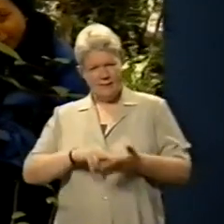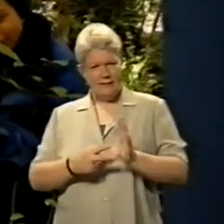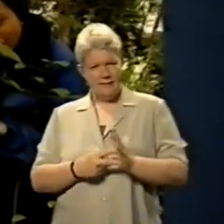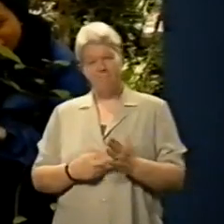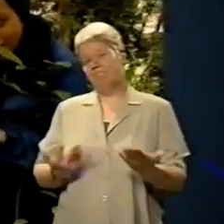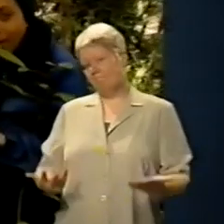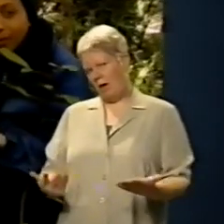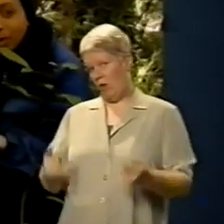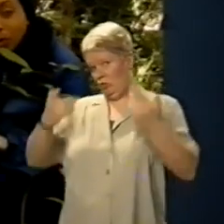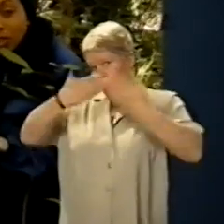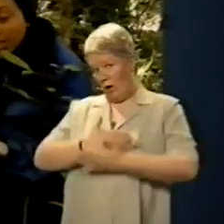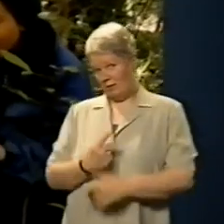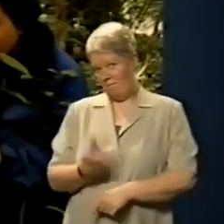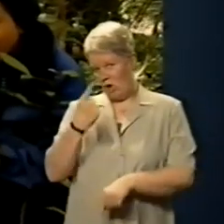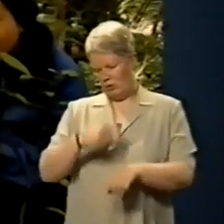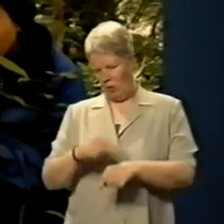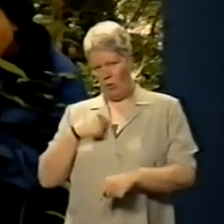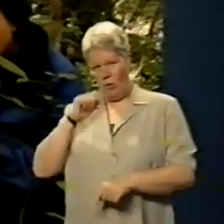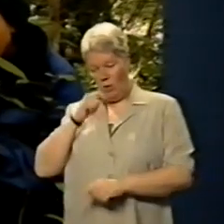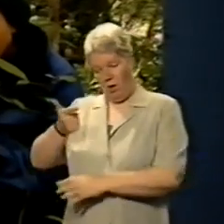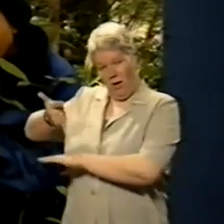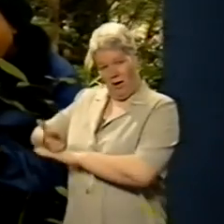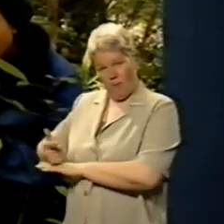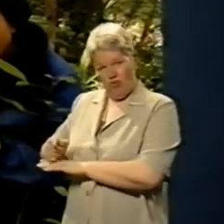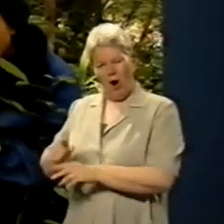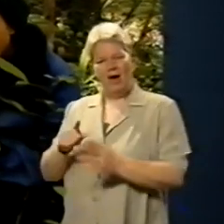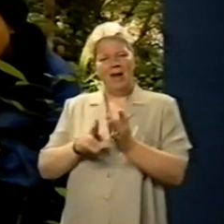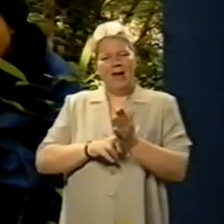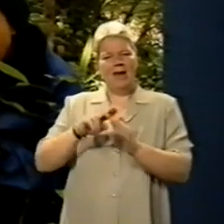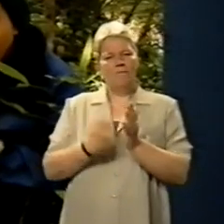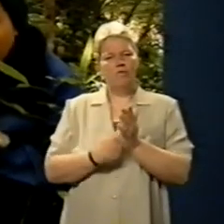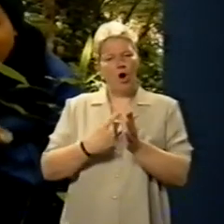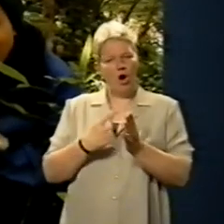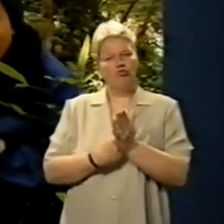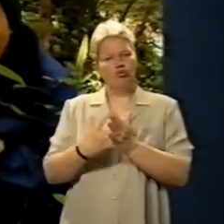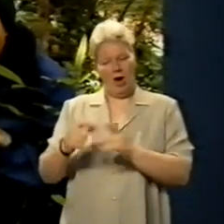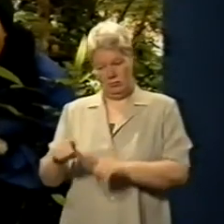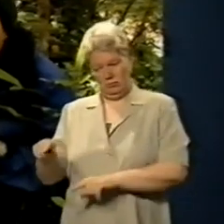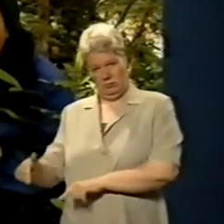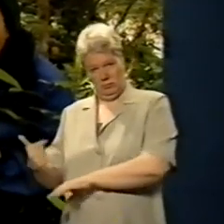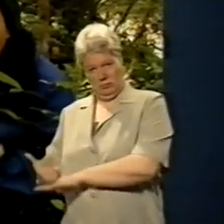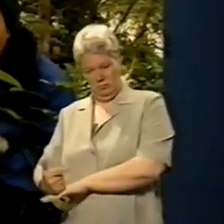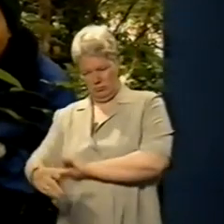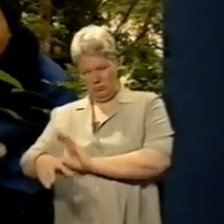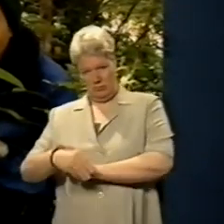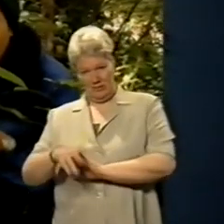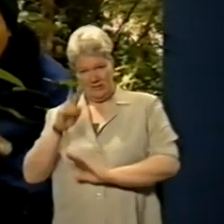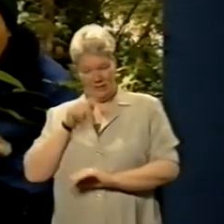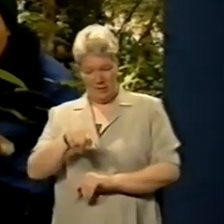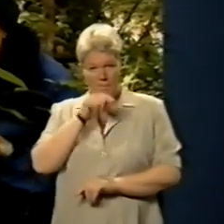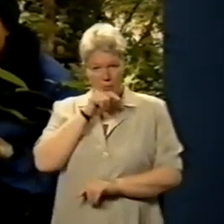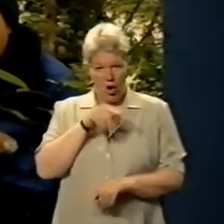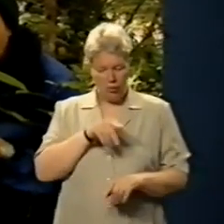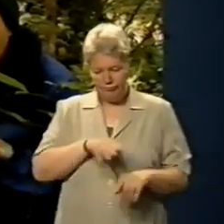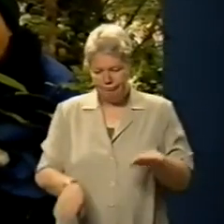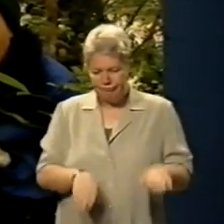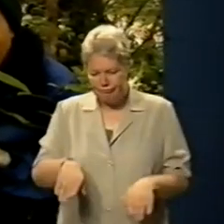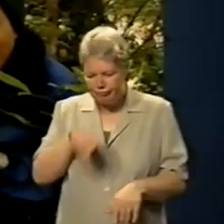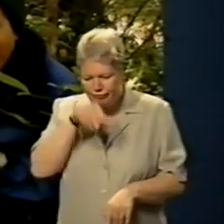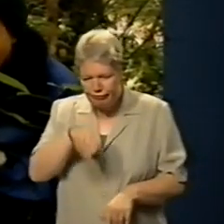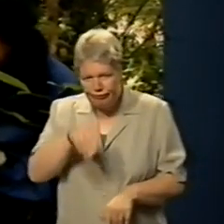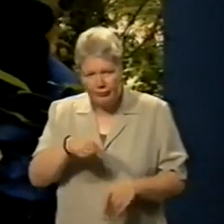tonight, for the first time, we're going to leave an infrared camera at this site, and we're going to see a kakapo feeding, and hopefully also get to the